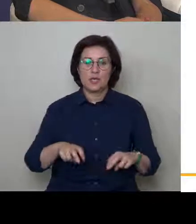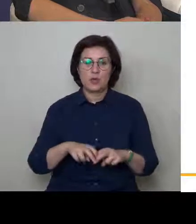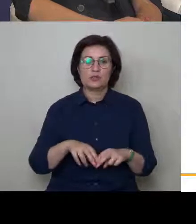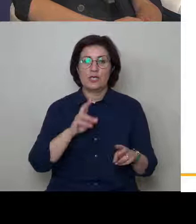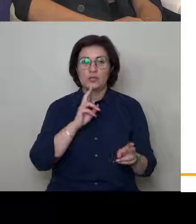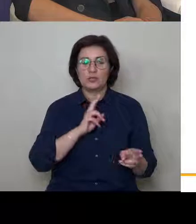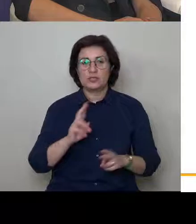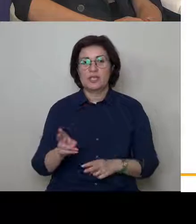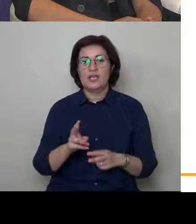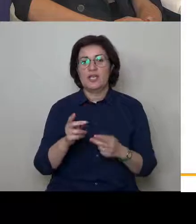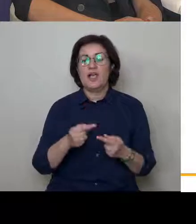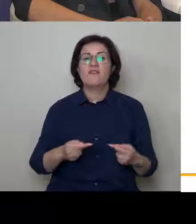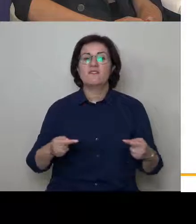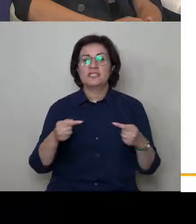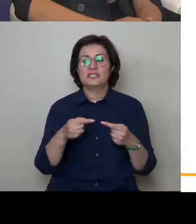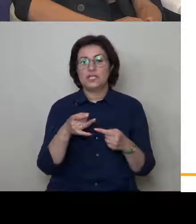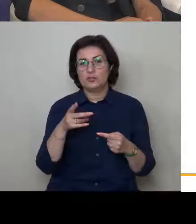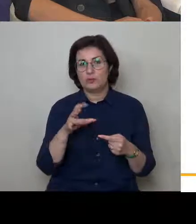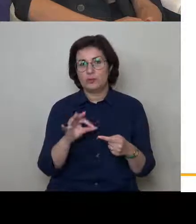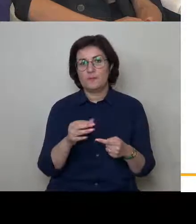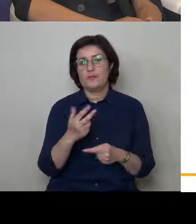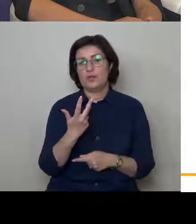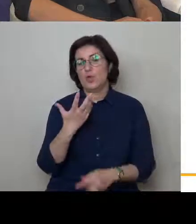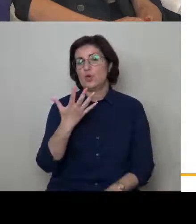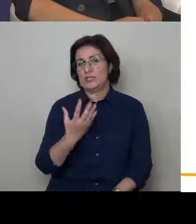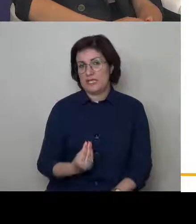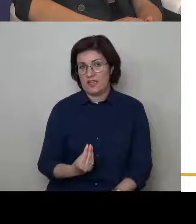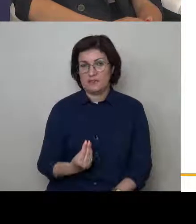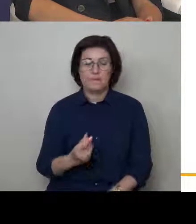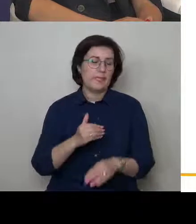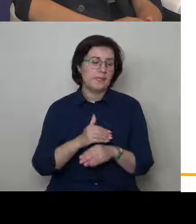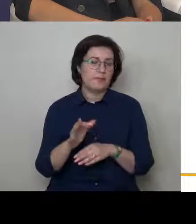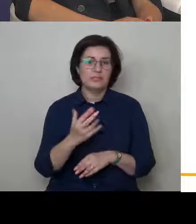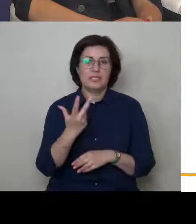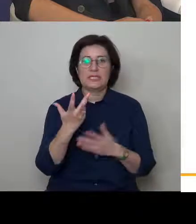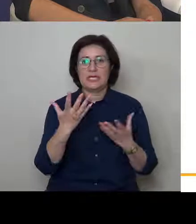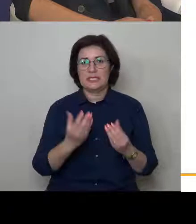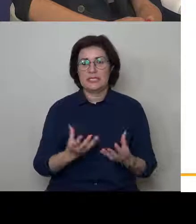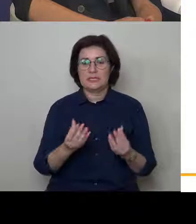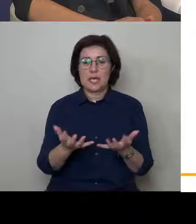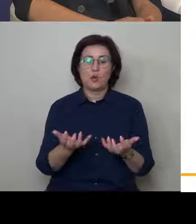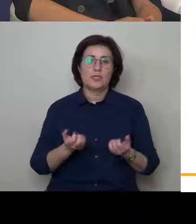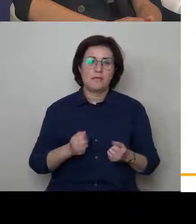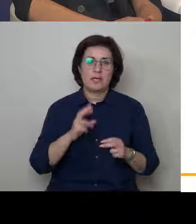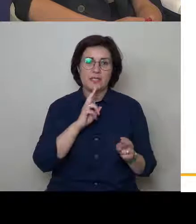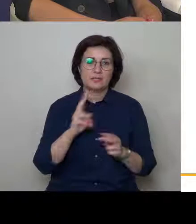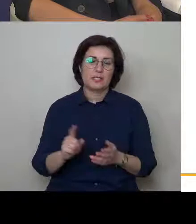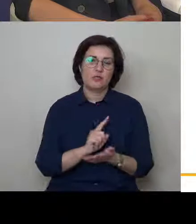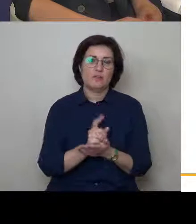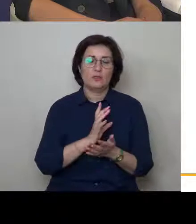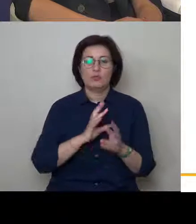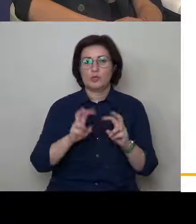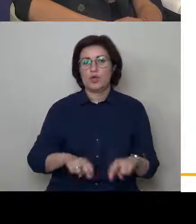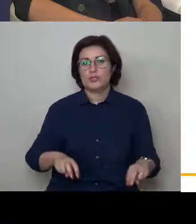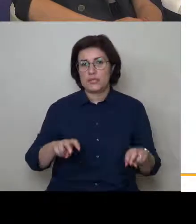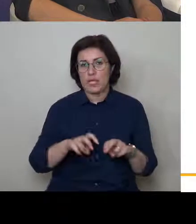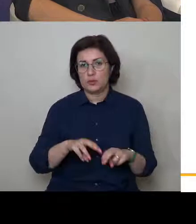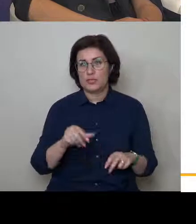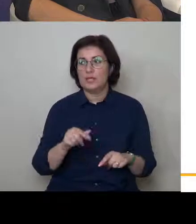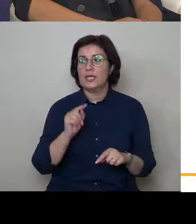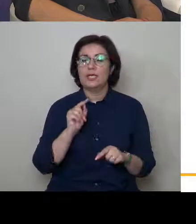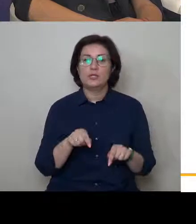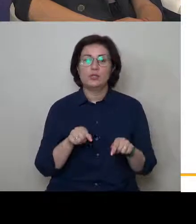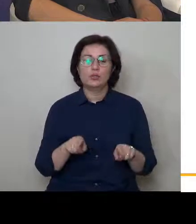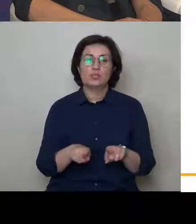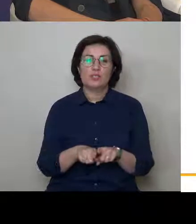the overall period for that can be found, it is 3 days, no later than on the 3rd day after receiving the complaint.